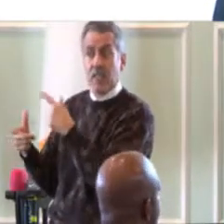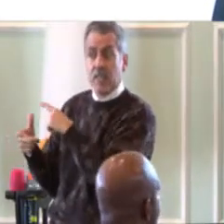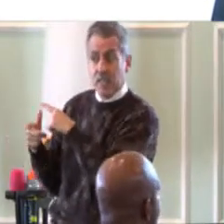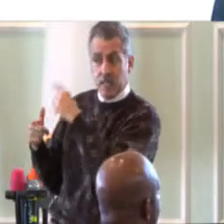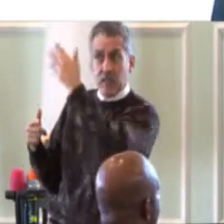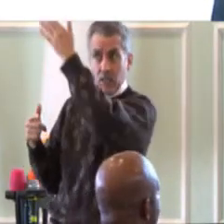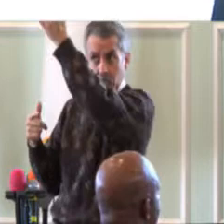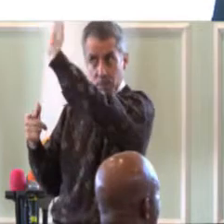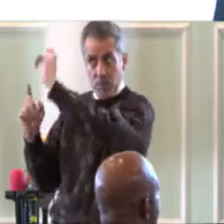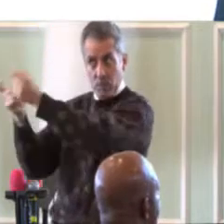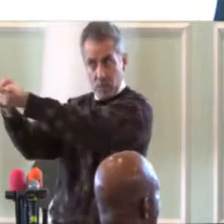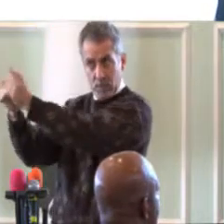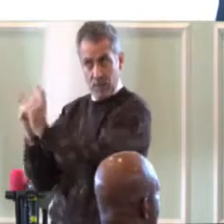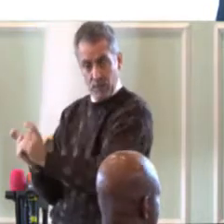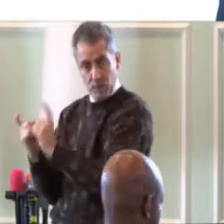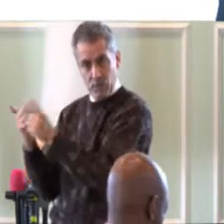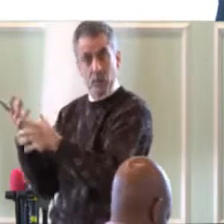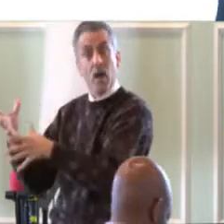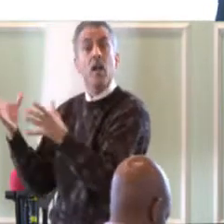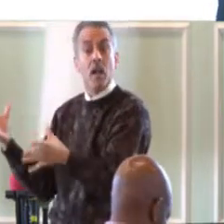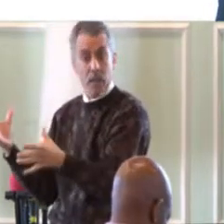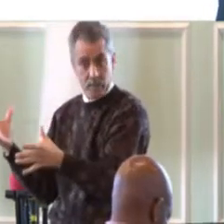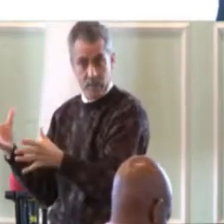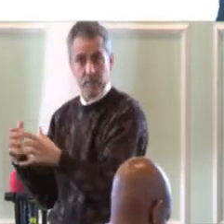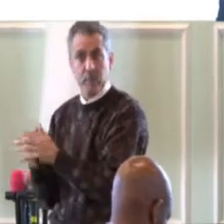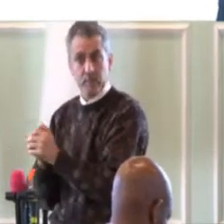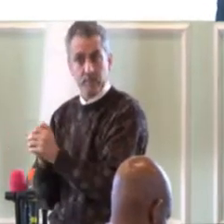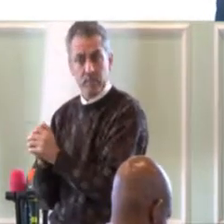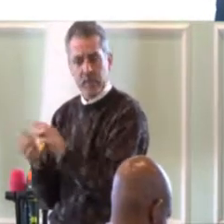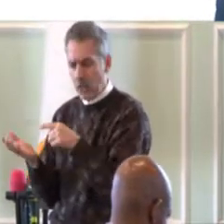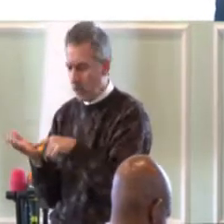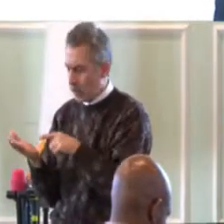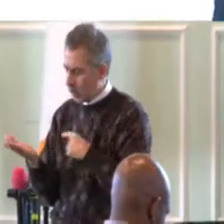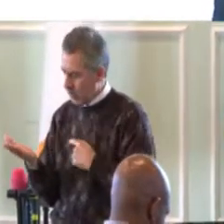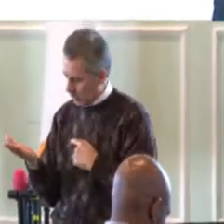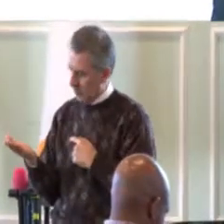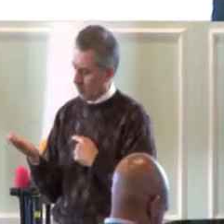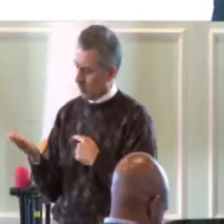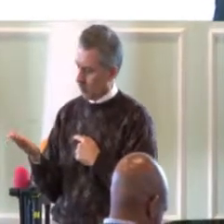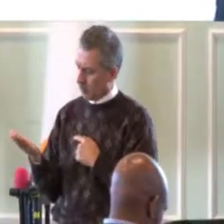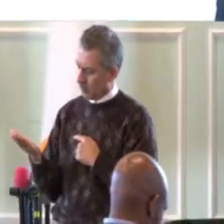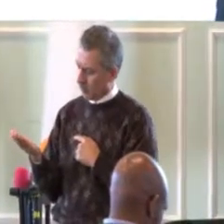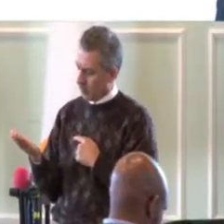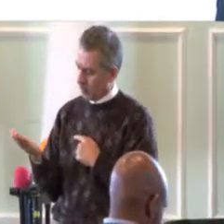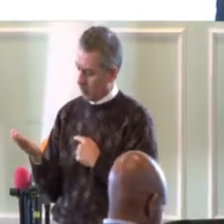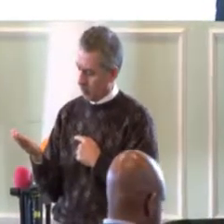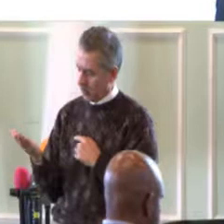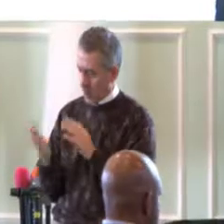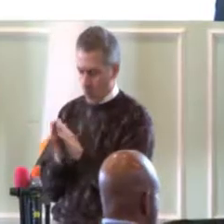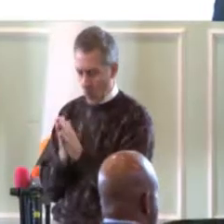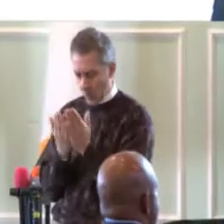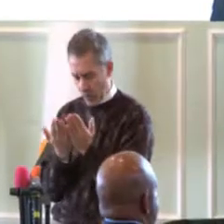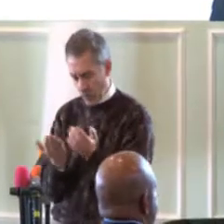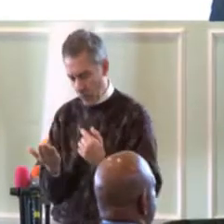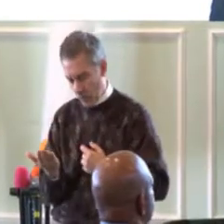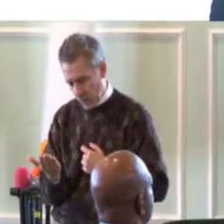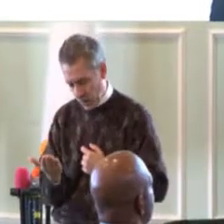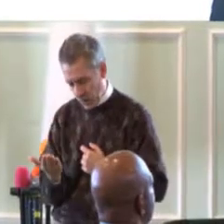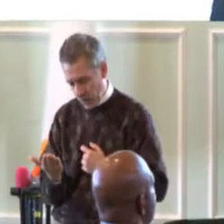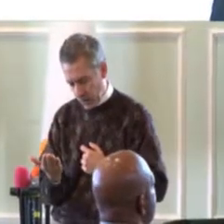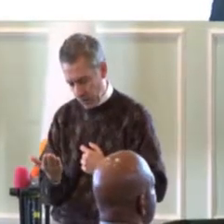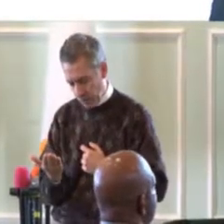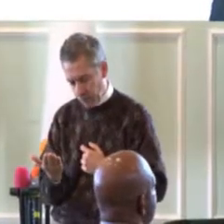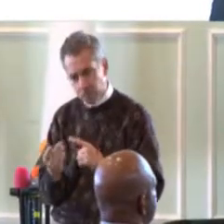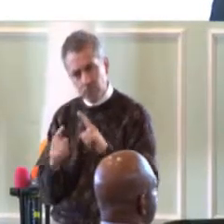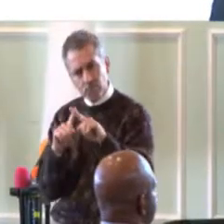riches? So I kind of looked into that, and I opened the Word, and I came across two different